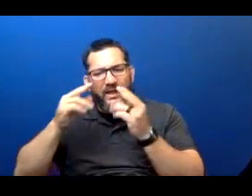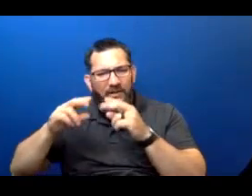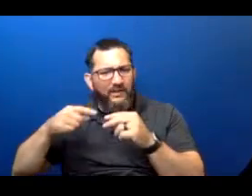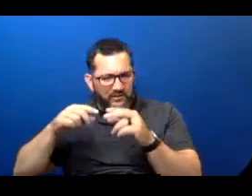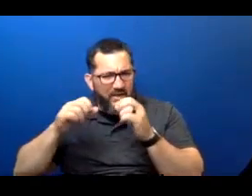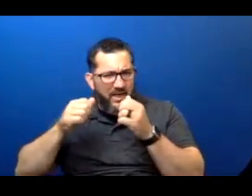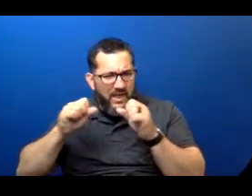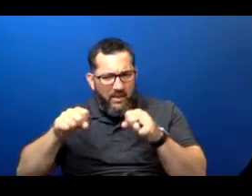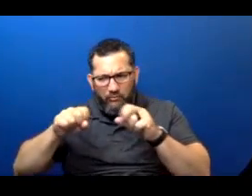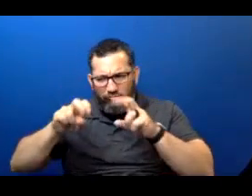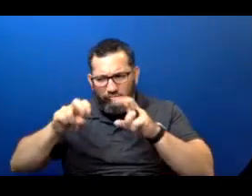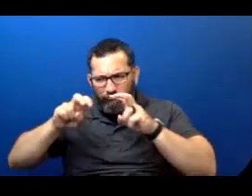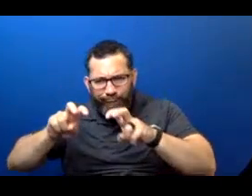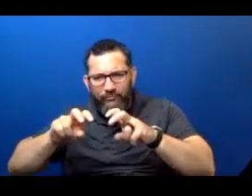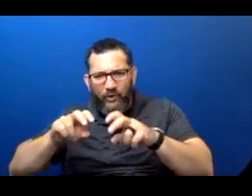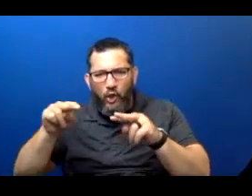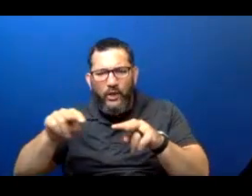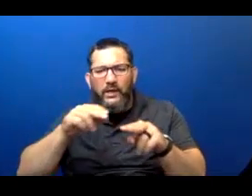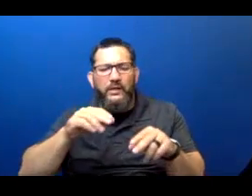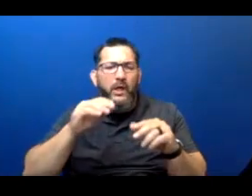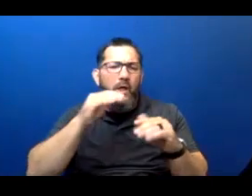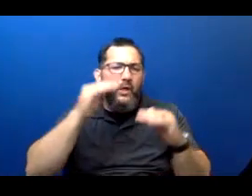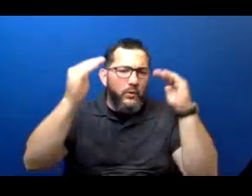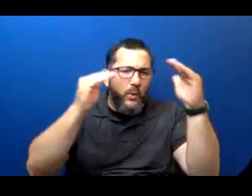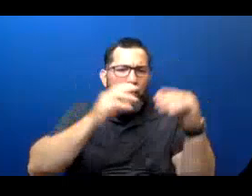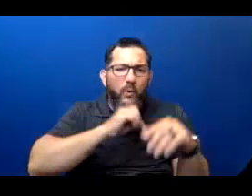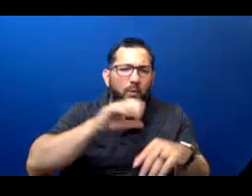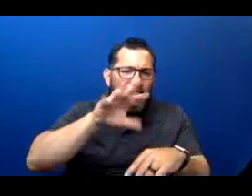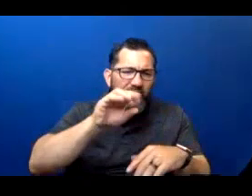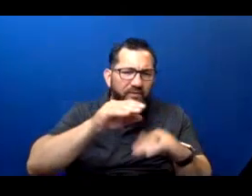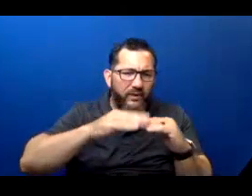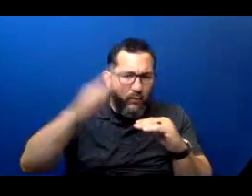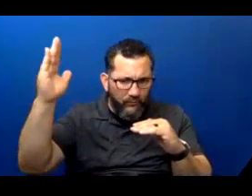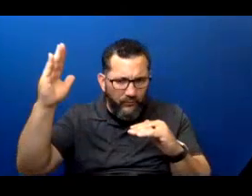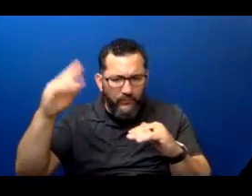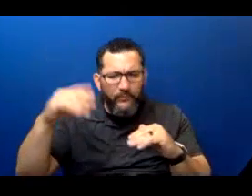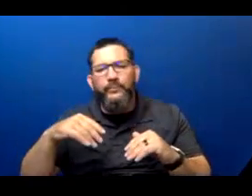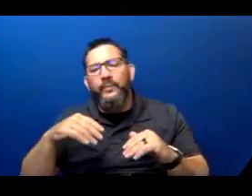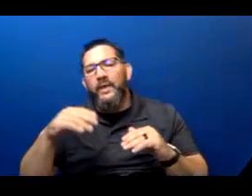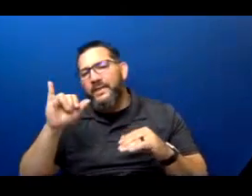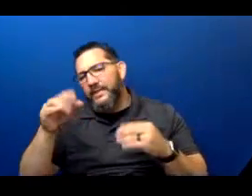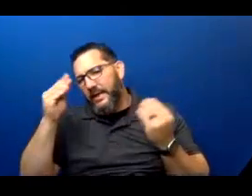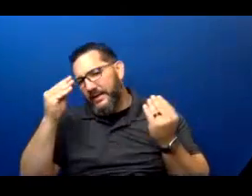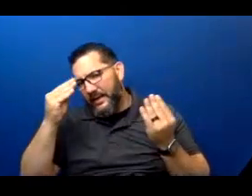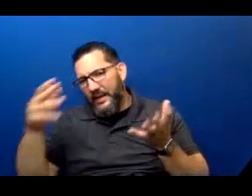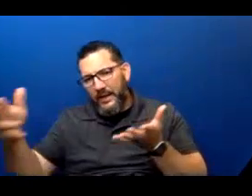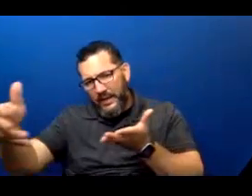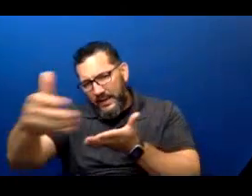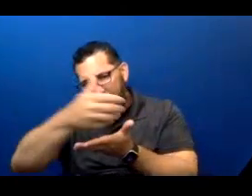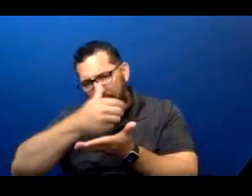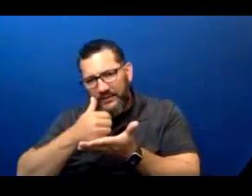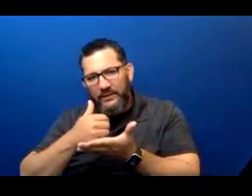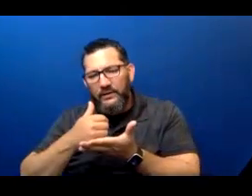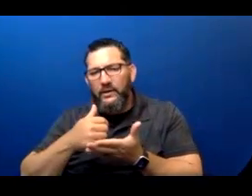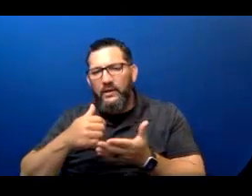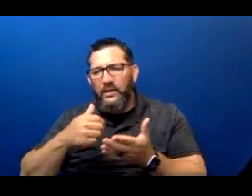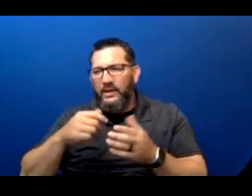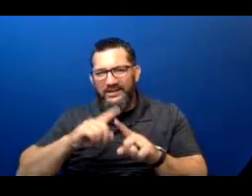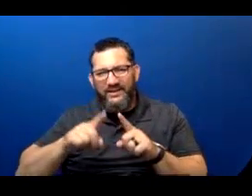were focusing on adults age 50 and older. And the data was collected and analyzed by